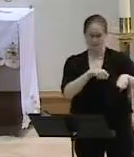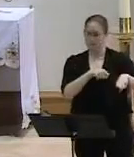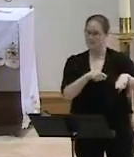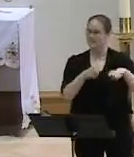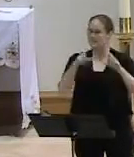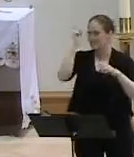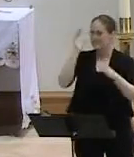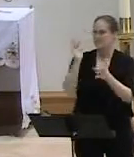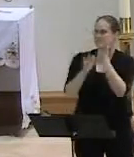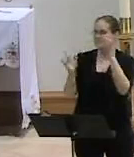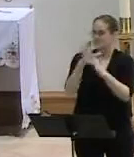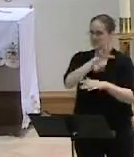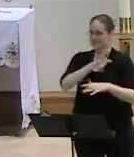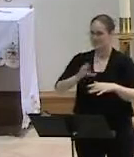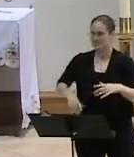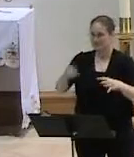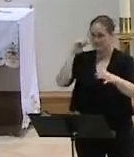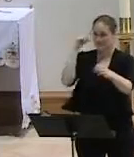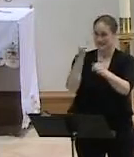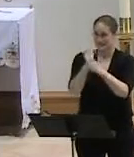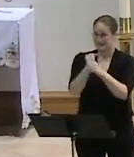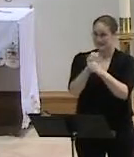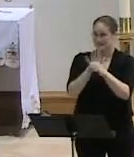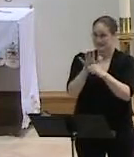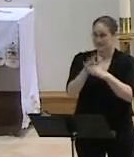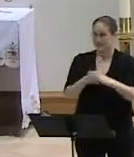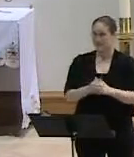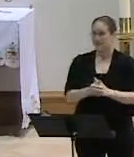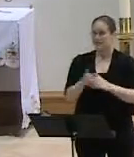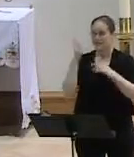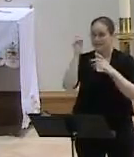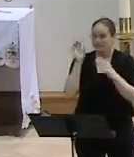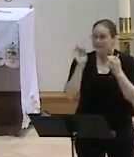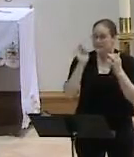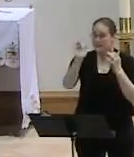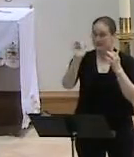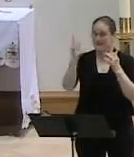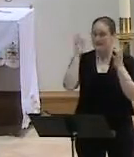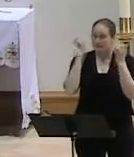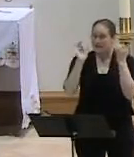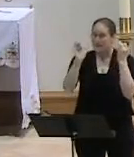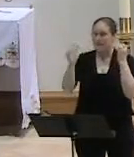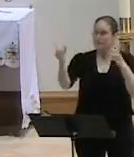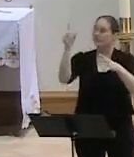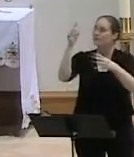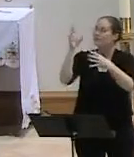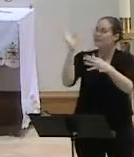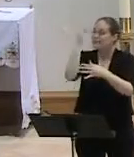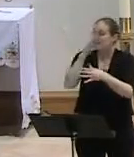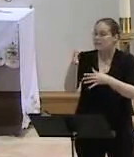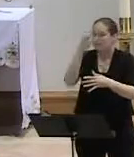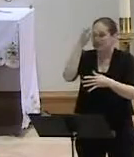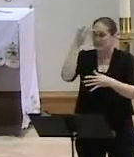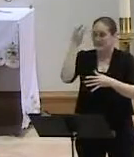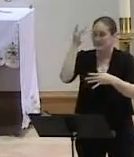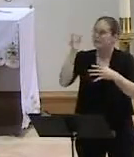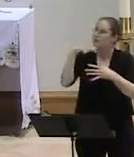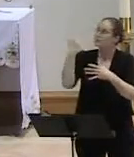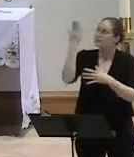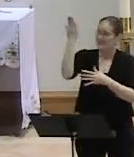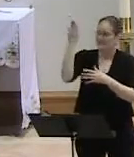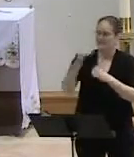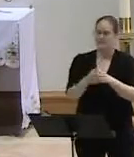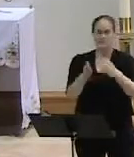Jesus Christ. We have the fullness of the faith. Don't ever, ever forget that. And so as you come forward, thank